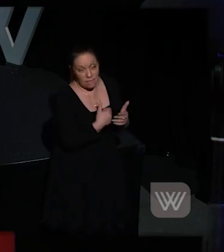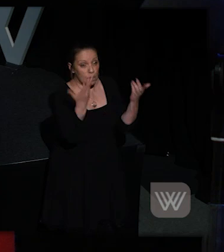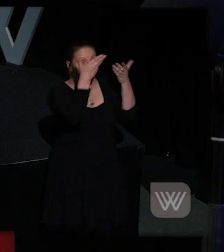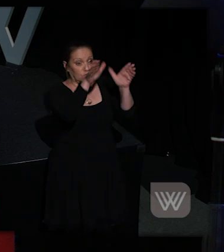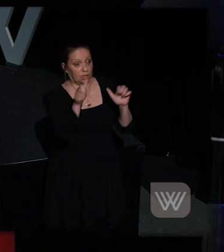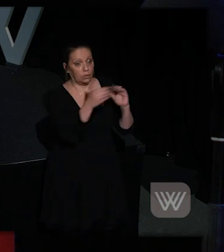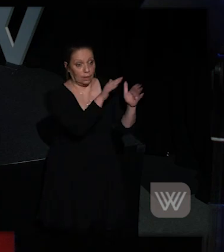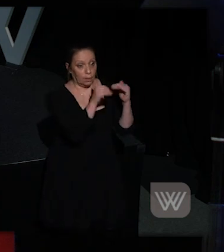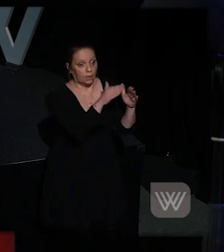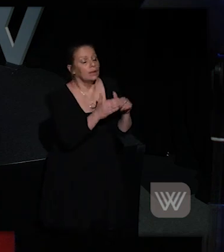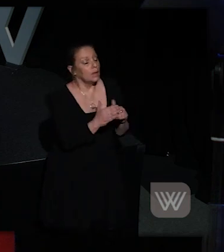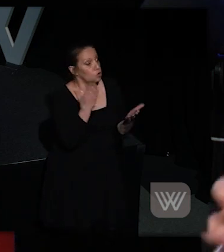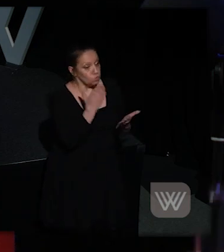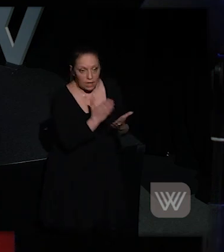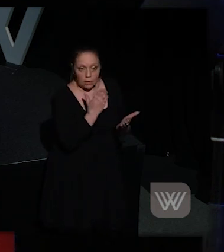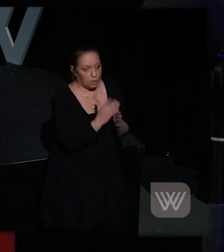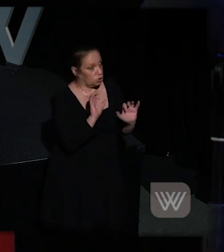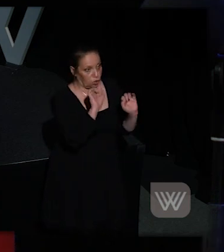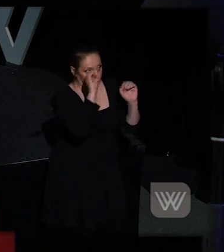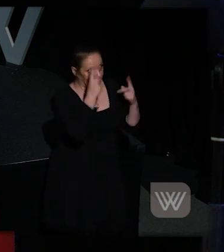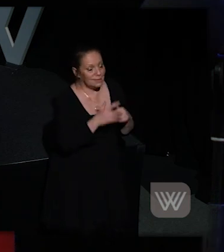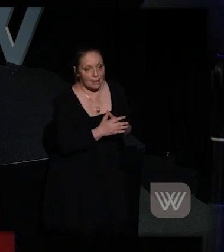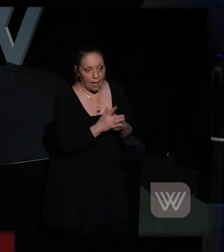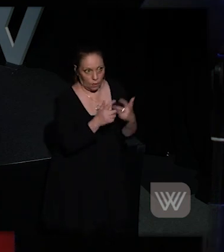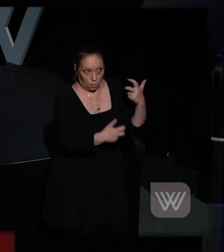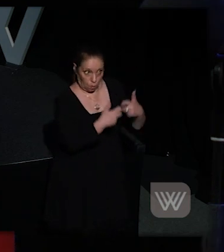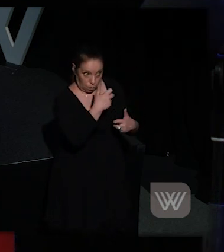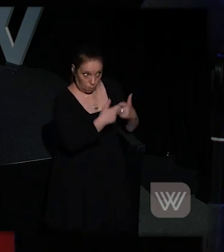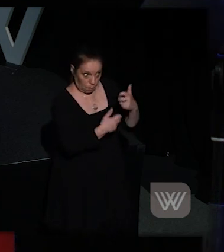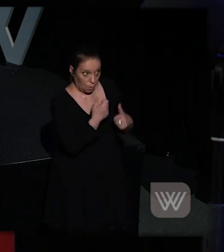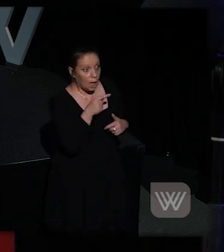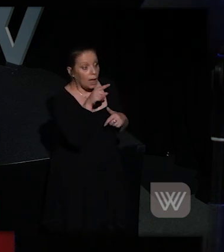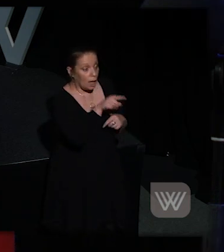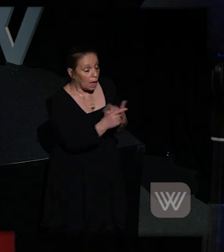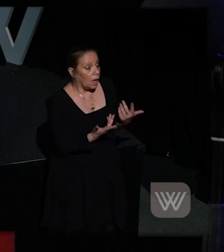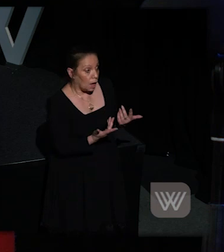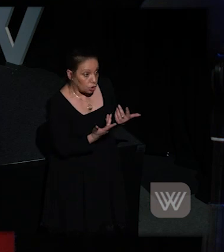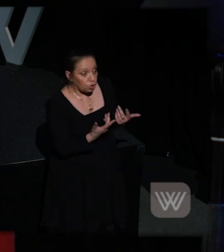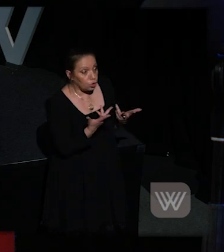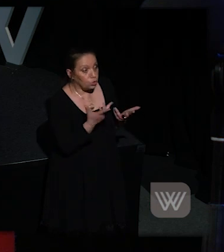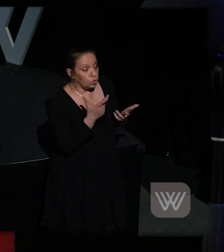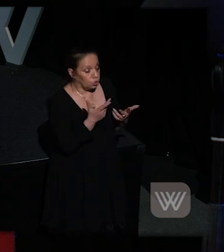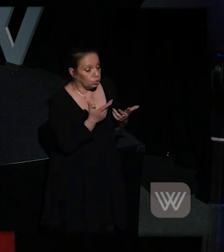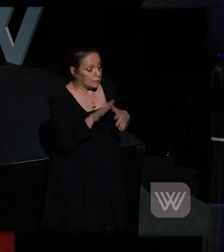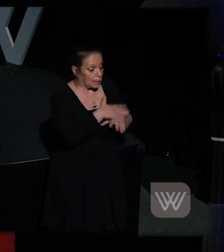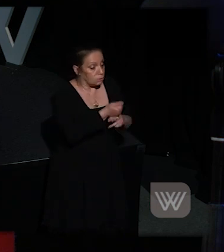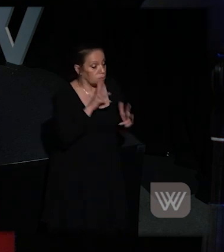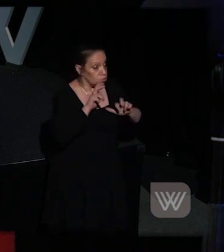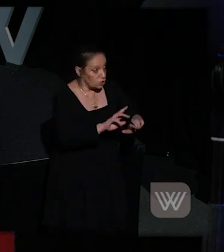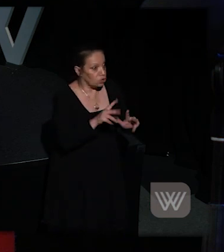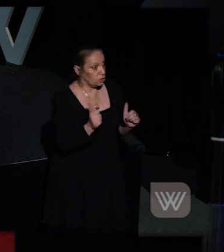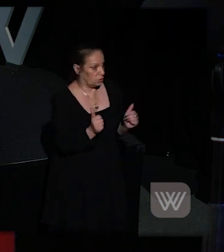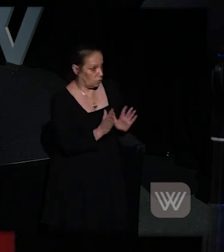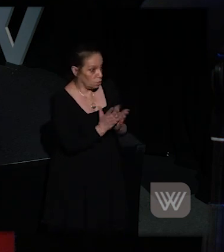in the community, in terms of lack of understanding of this problem. And you commissioned some quantitative research for the book because you couldn't